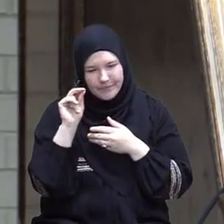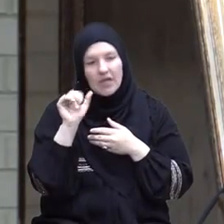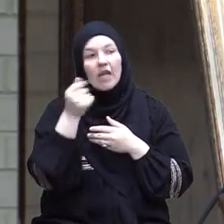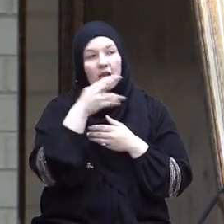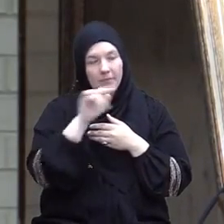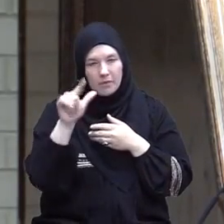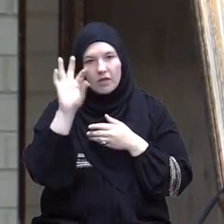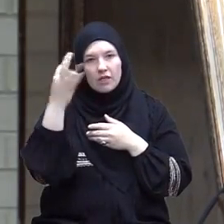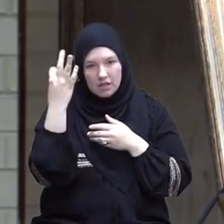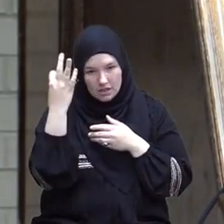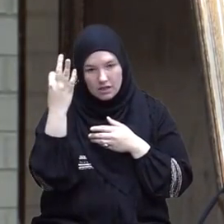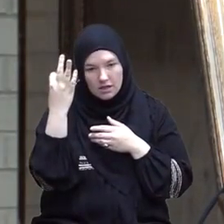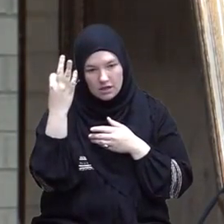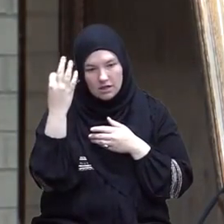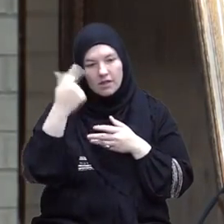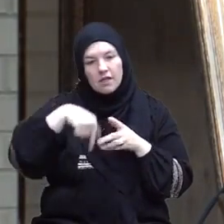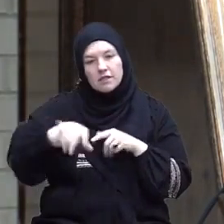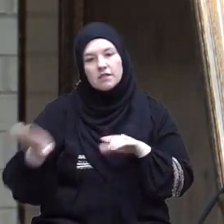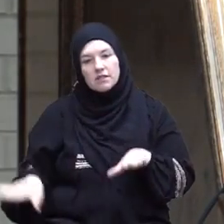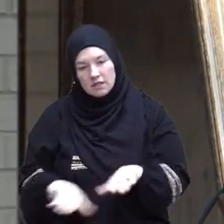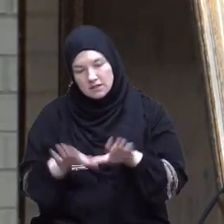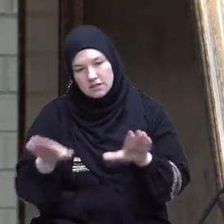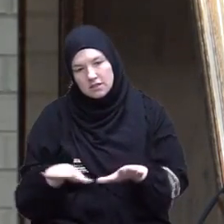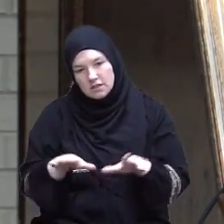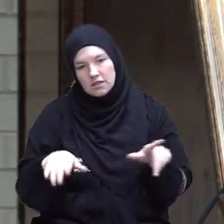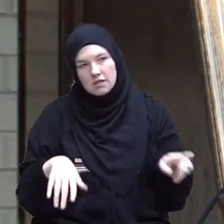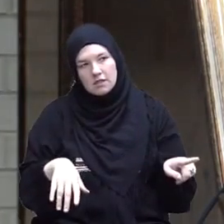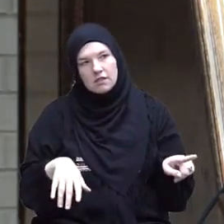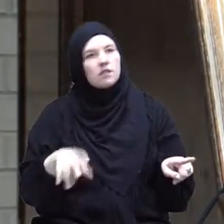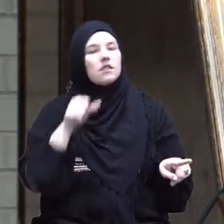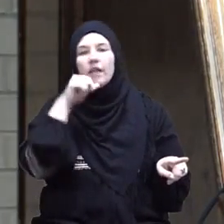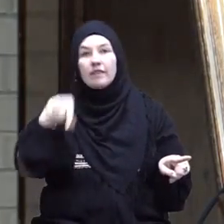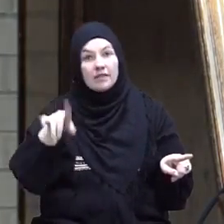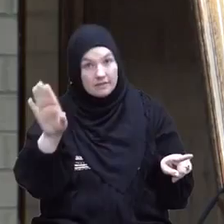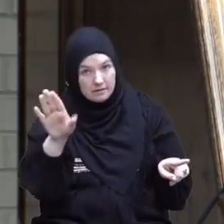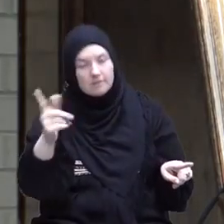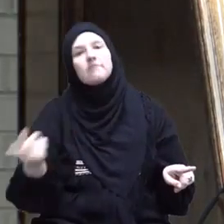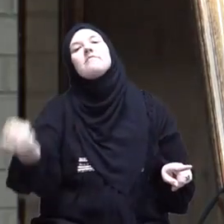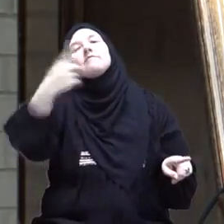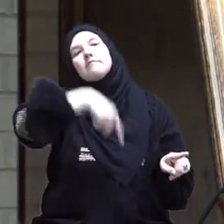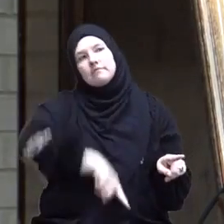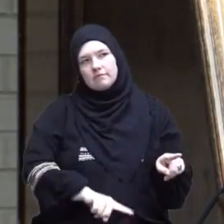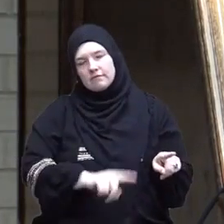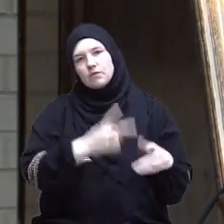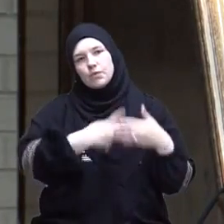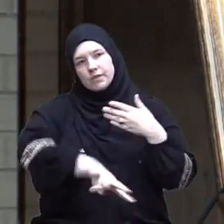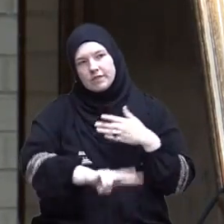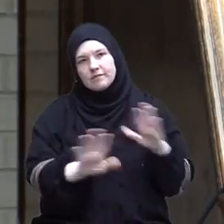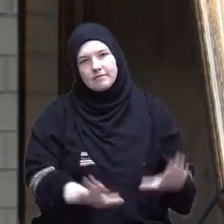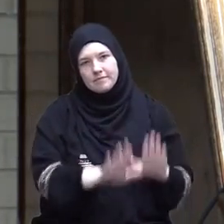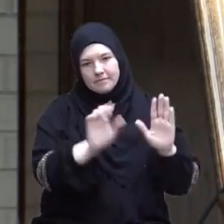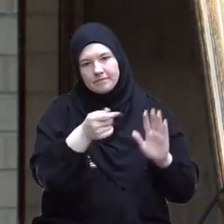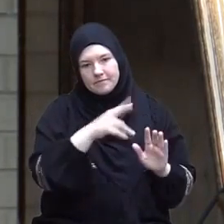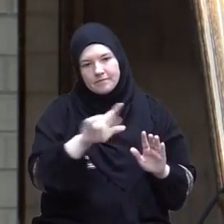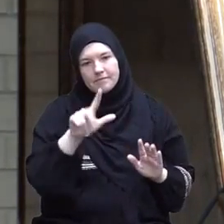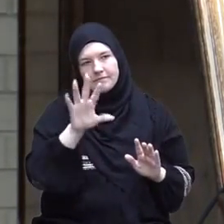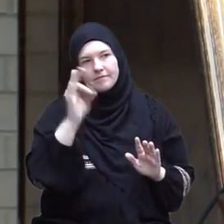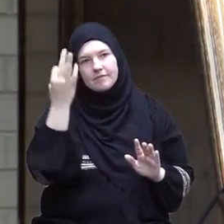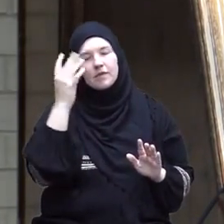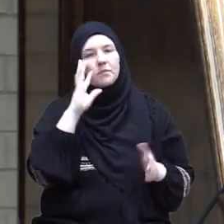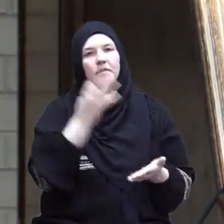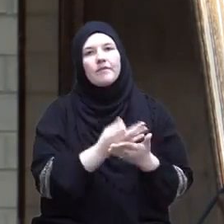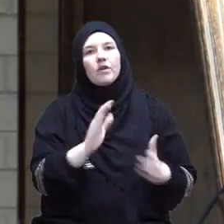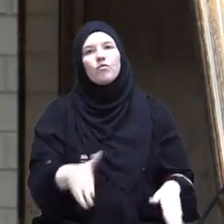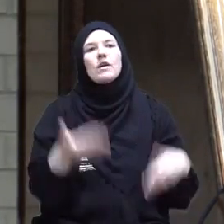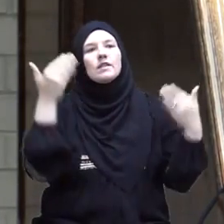April 9, which is Sunday, not this Sunday, but April 9, the Sunday, April 9th, there will be a